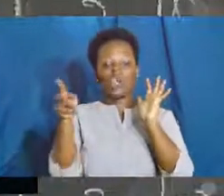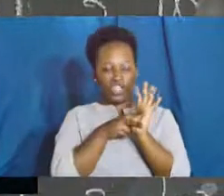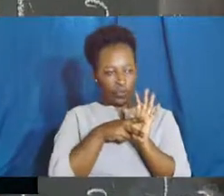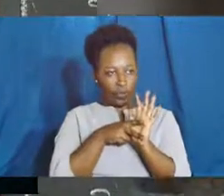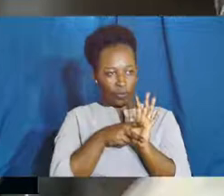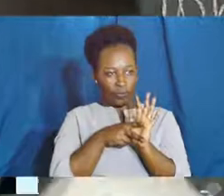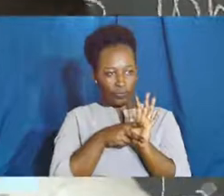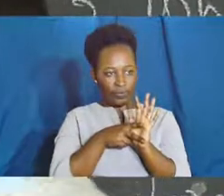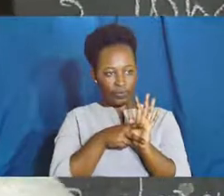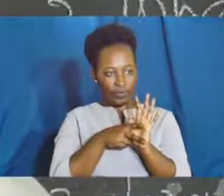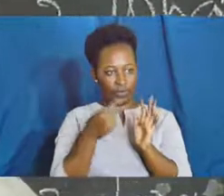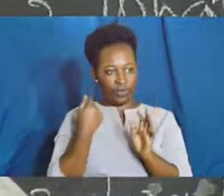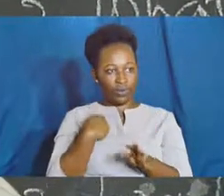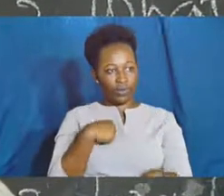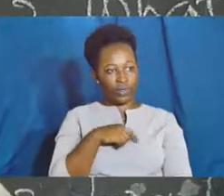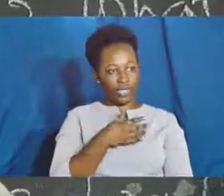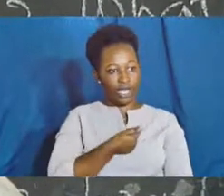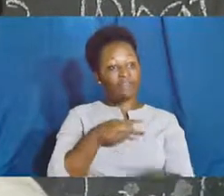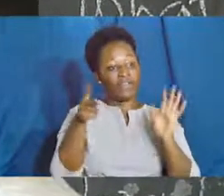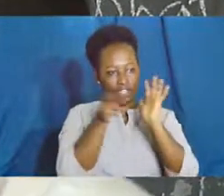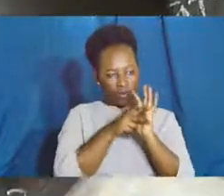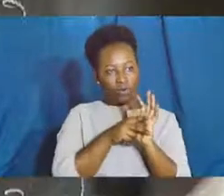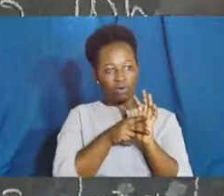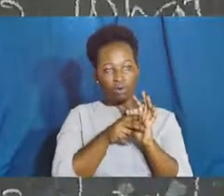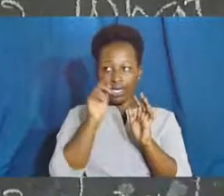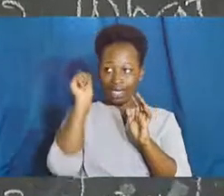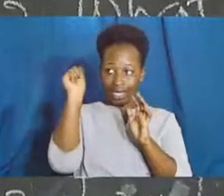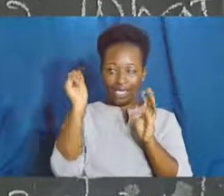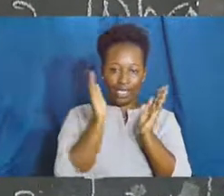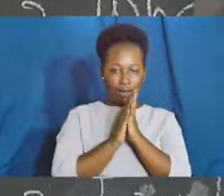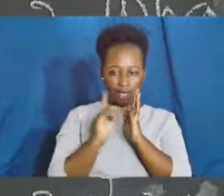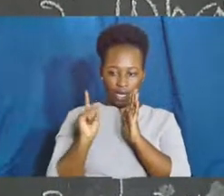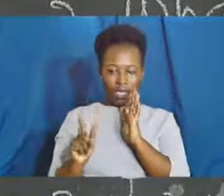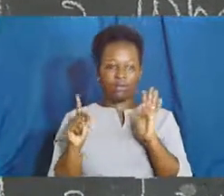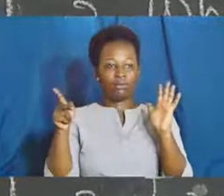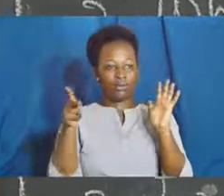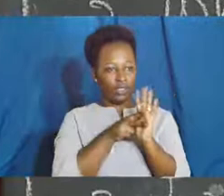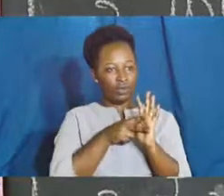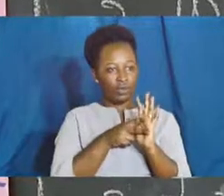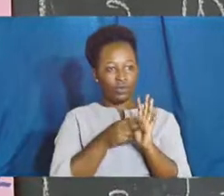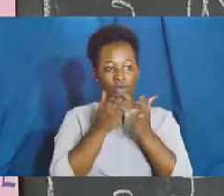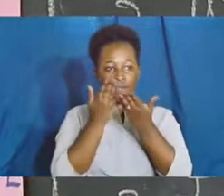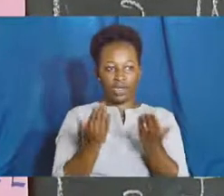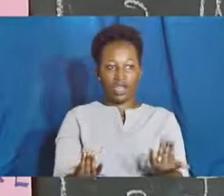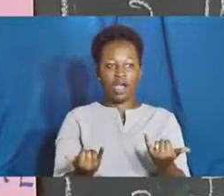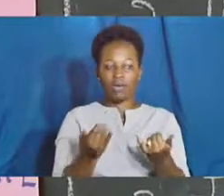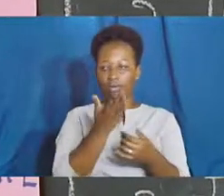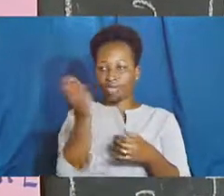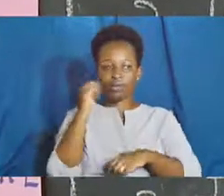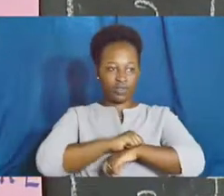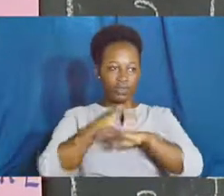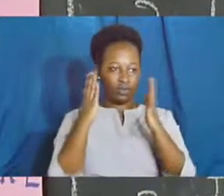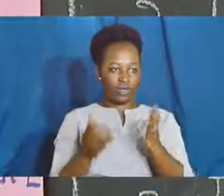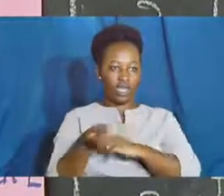equal. We have the equality here that we have now to complete. Then students, there is an